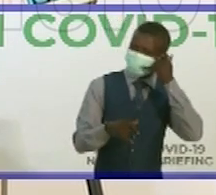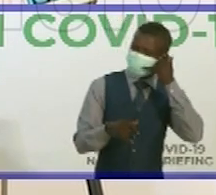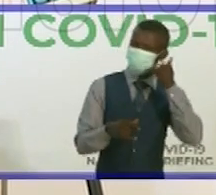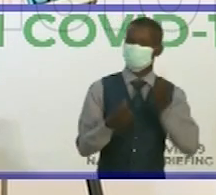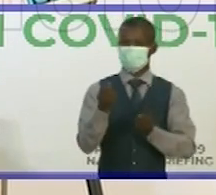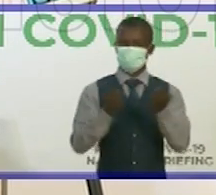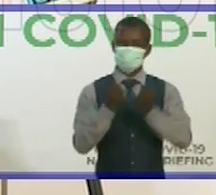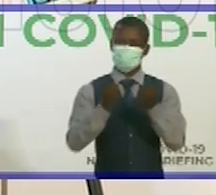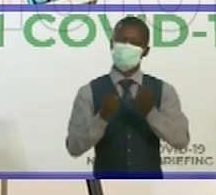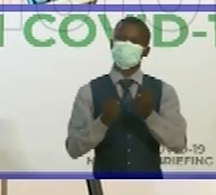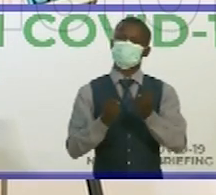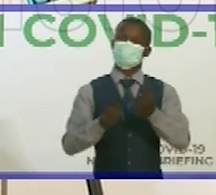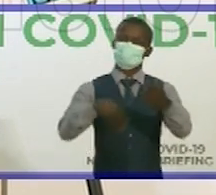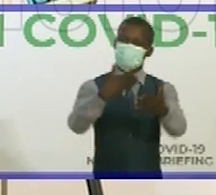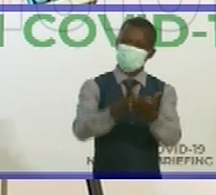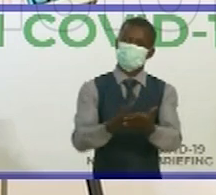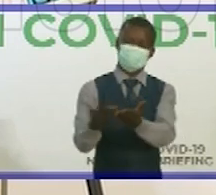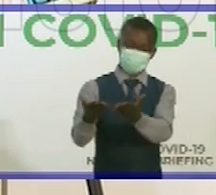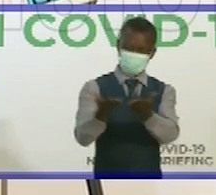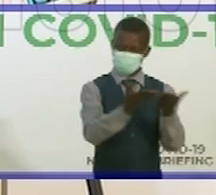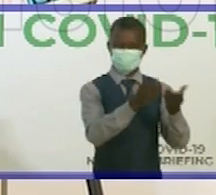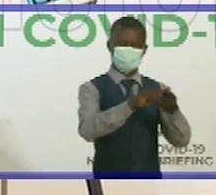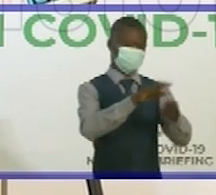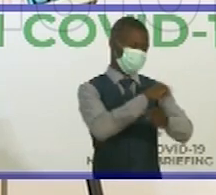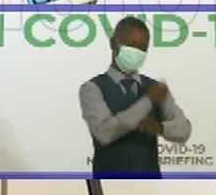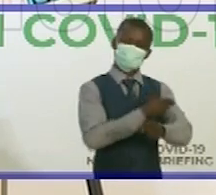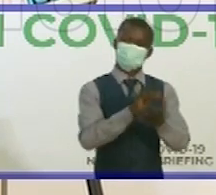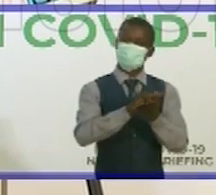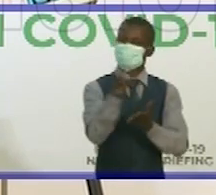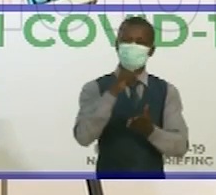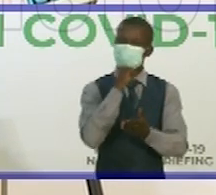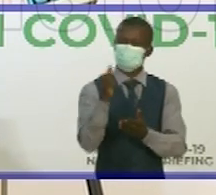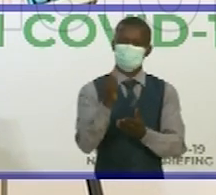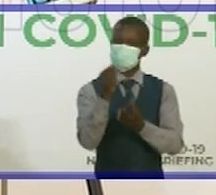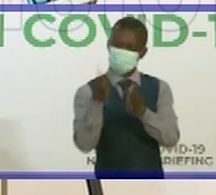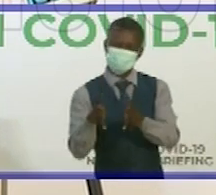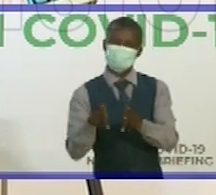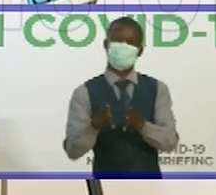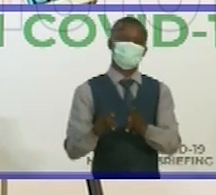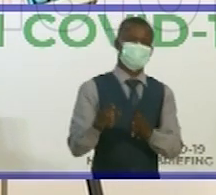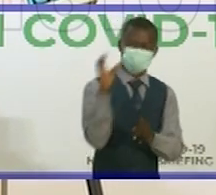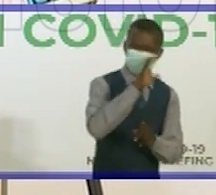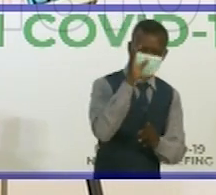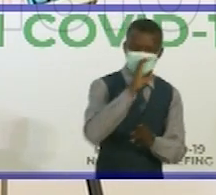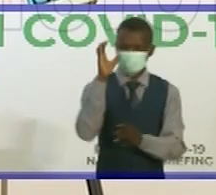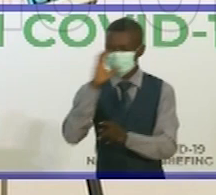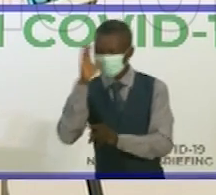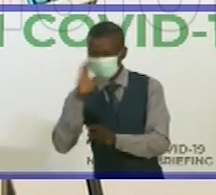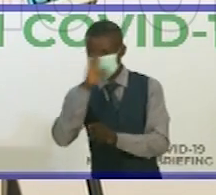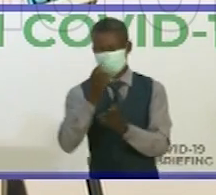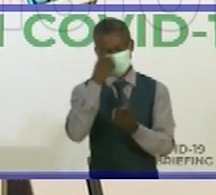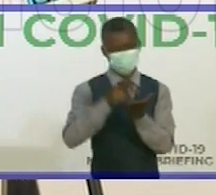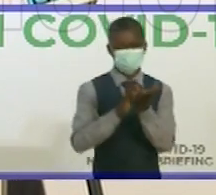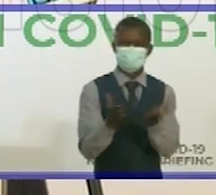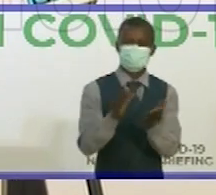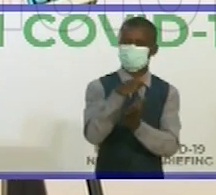will pick you up and take you to where you'll be treated, so that you are not the one running from one place to the other looking for a place of treatment.